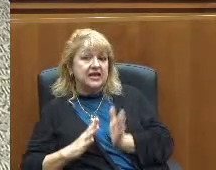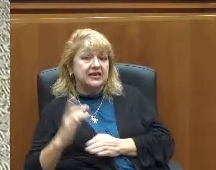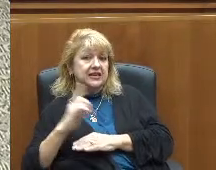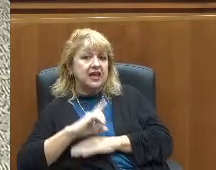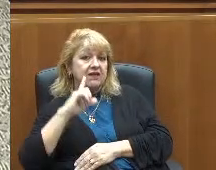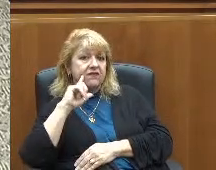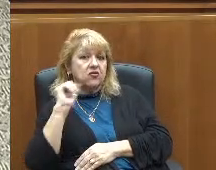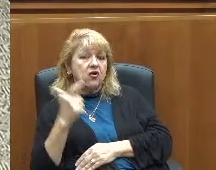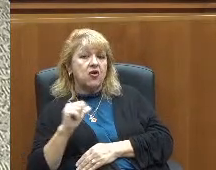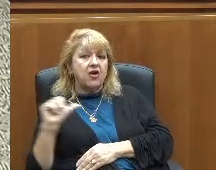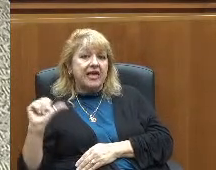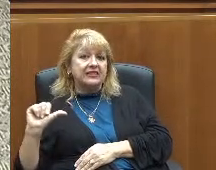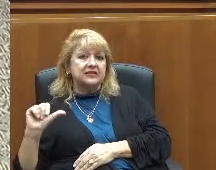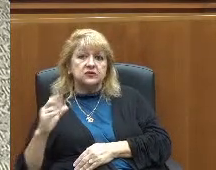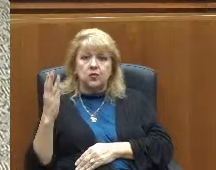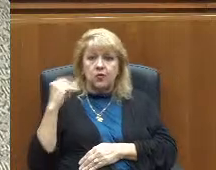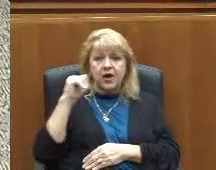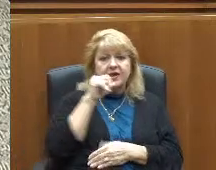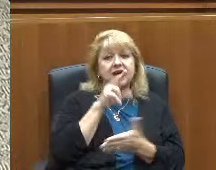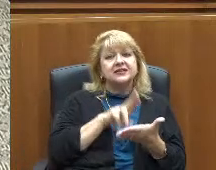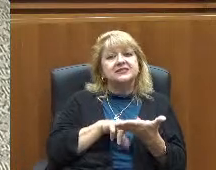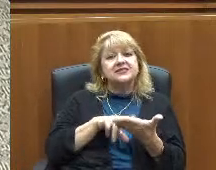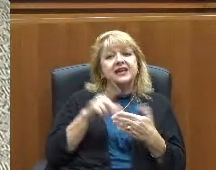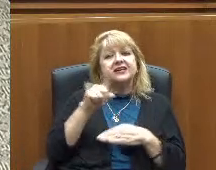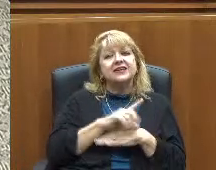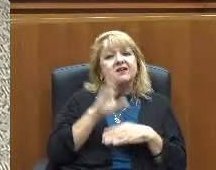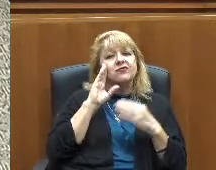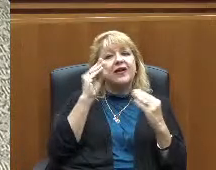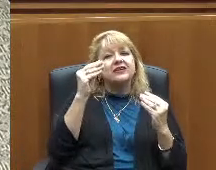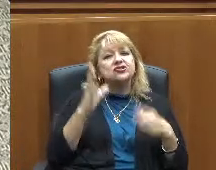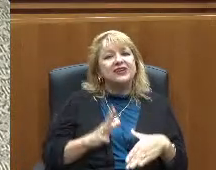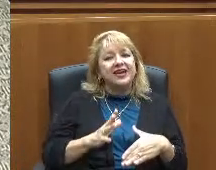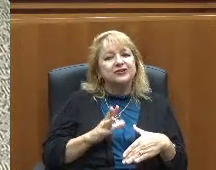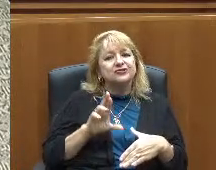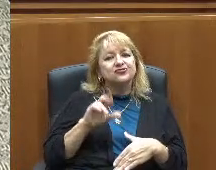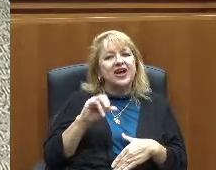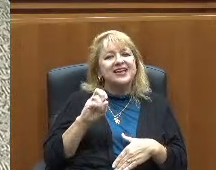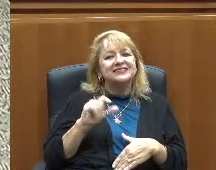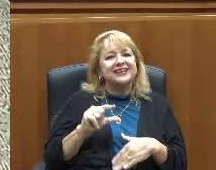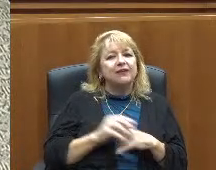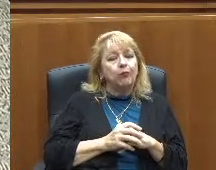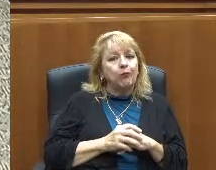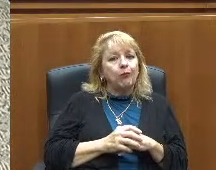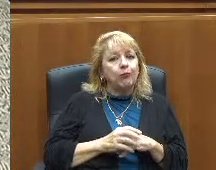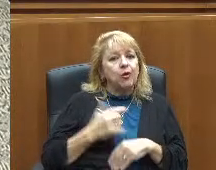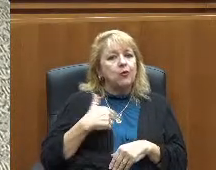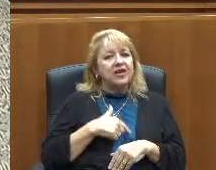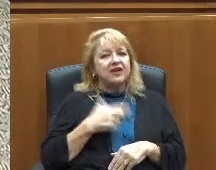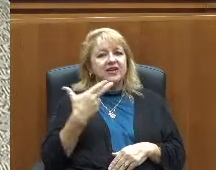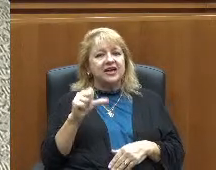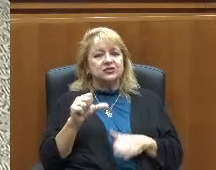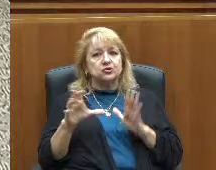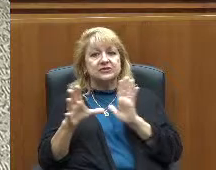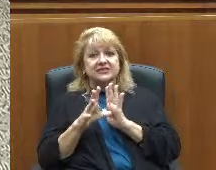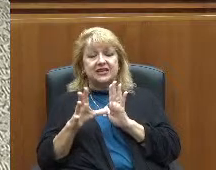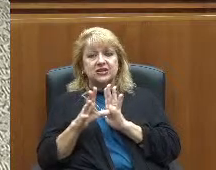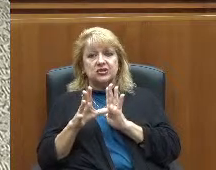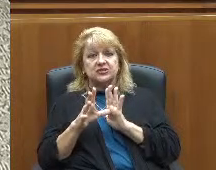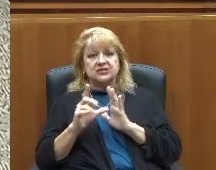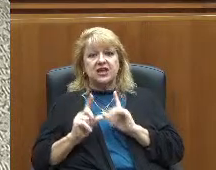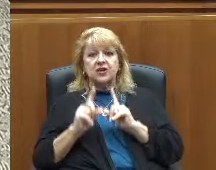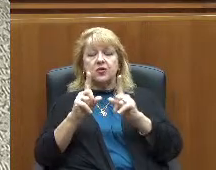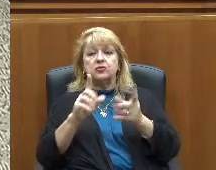athletes. Why not have one for our Educators Rising? We have seniors, our high school seniors, that go